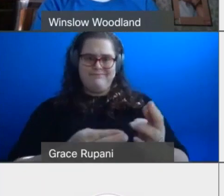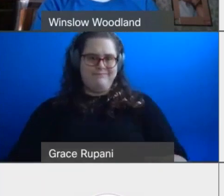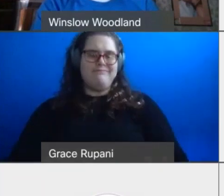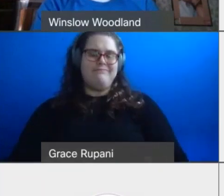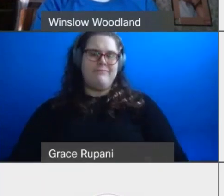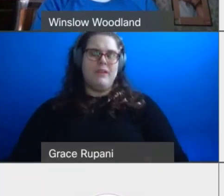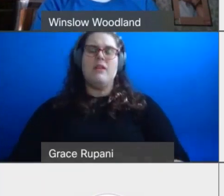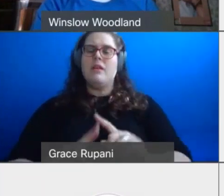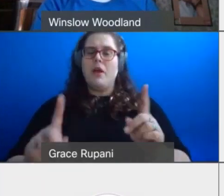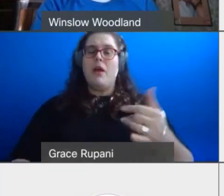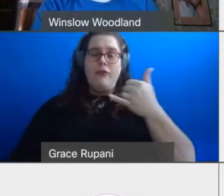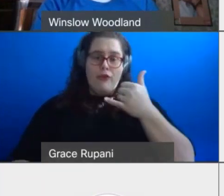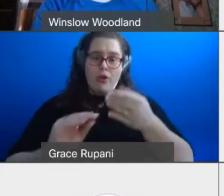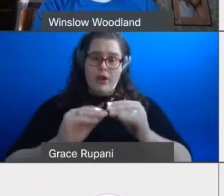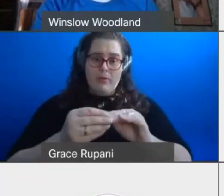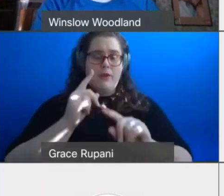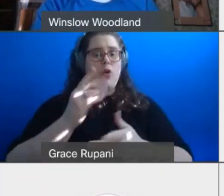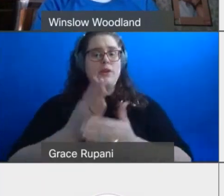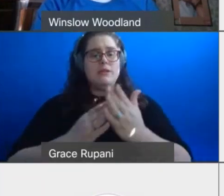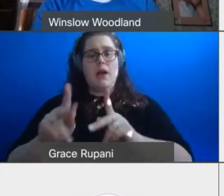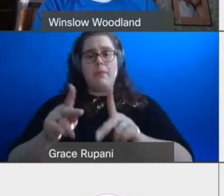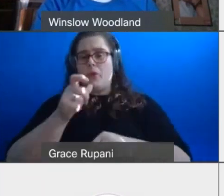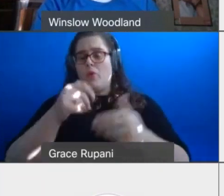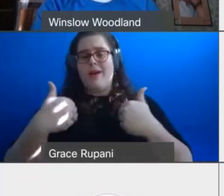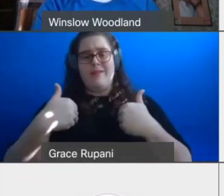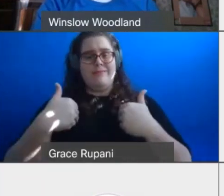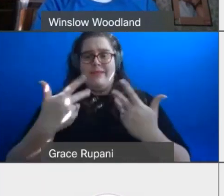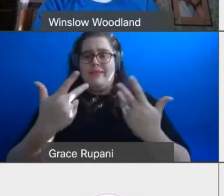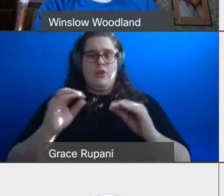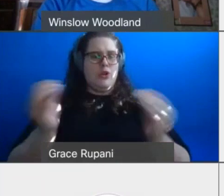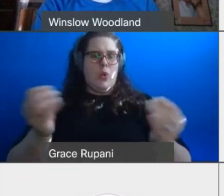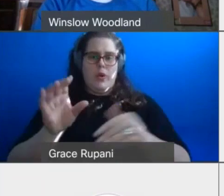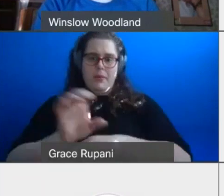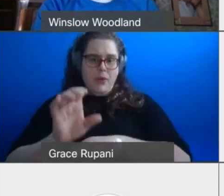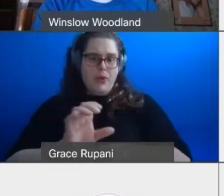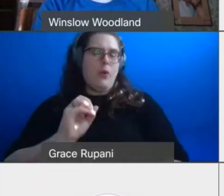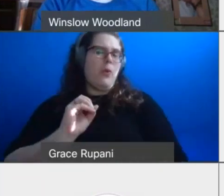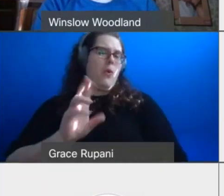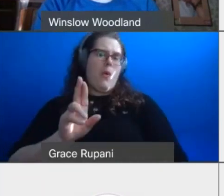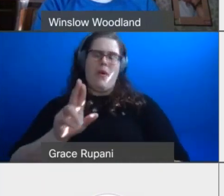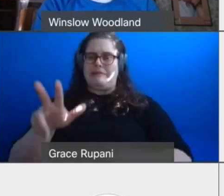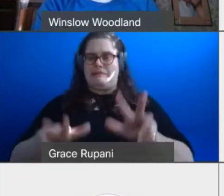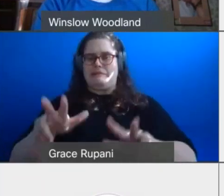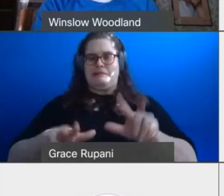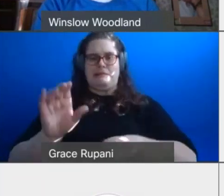people who either don't have access to or are not comfortable using the computer to walk through everything.